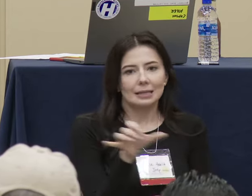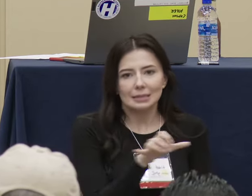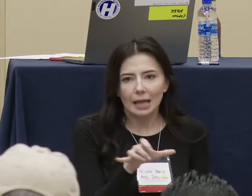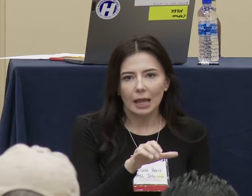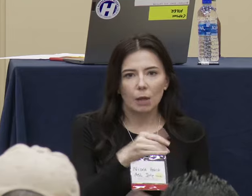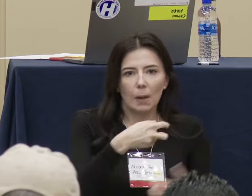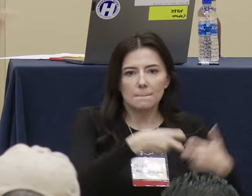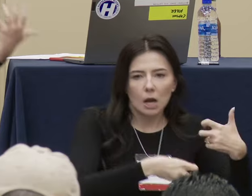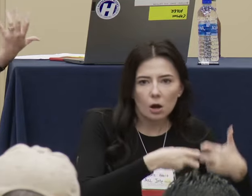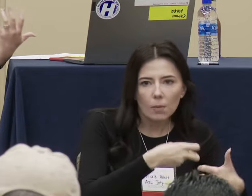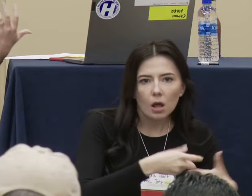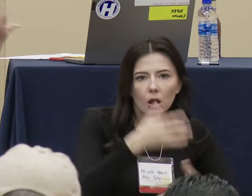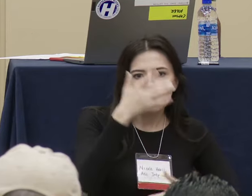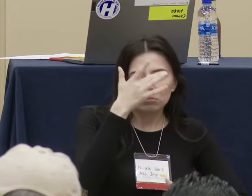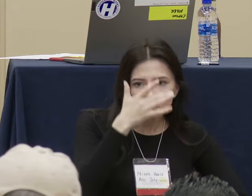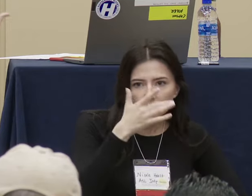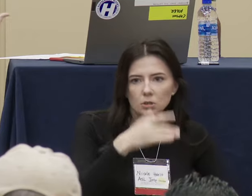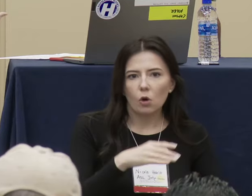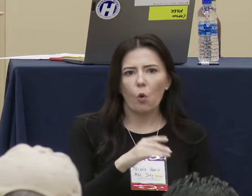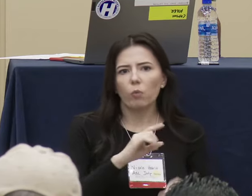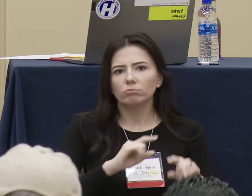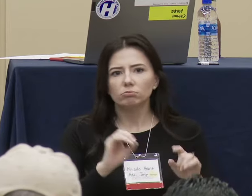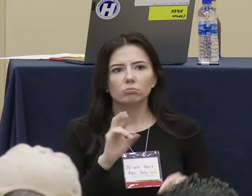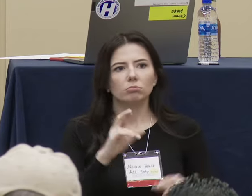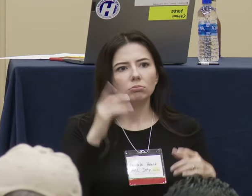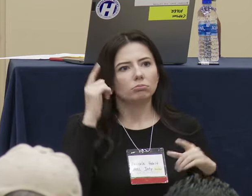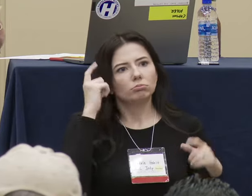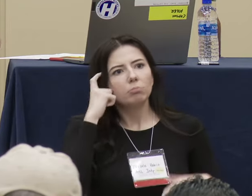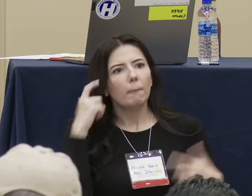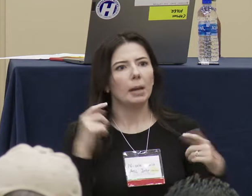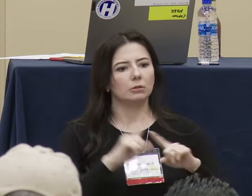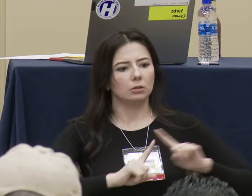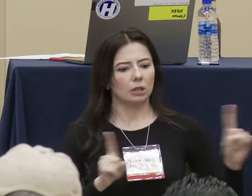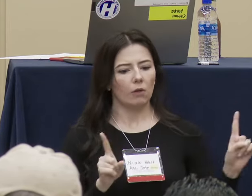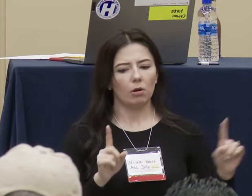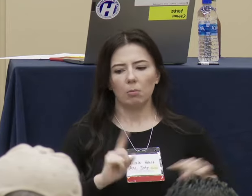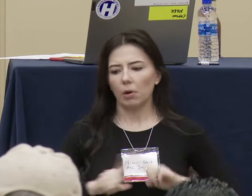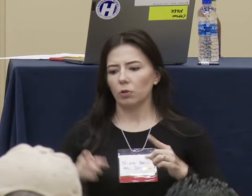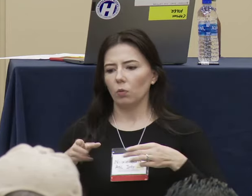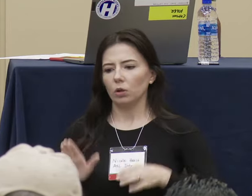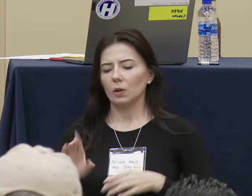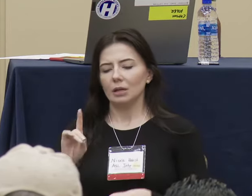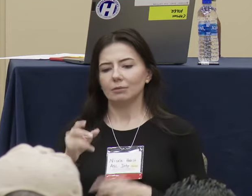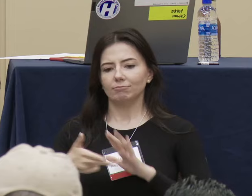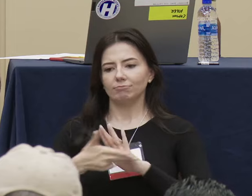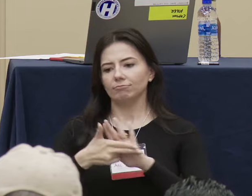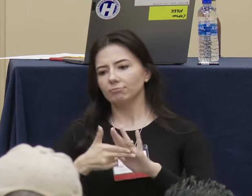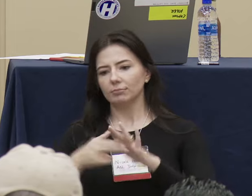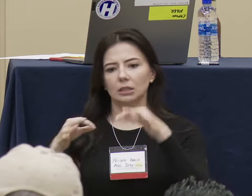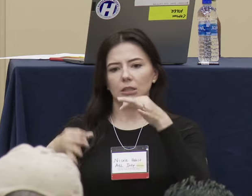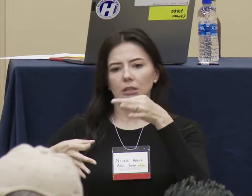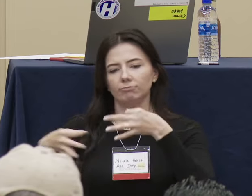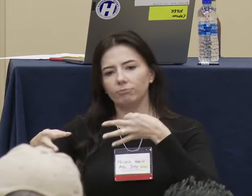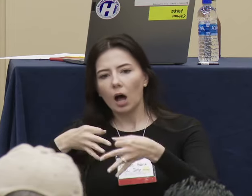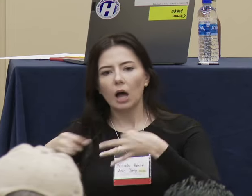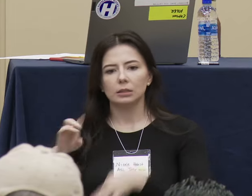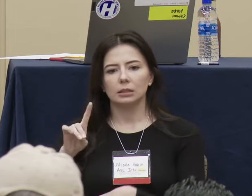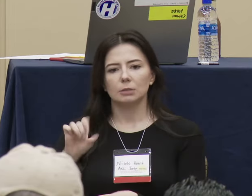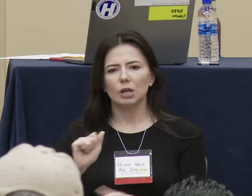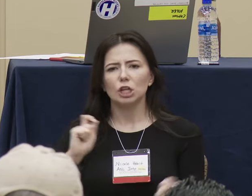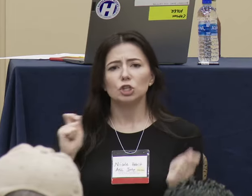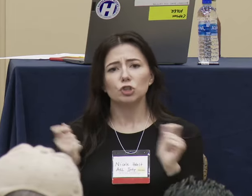has the same mental difference and so on. But the way that we define disability changes over time and space.